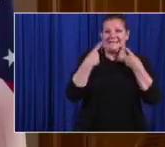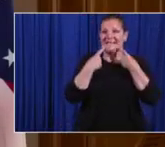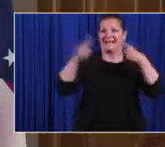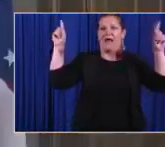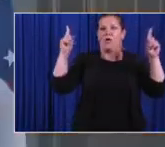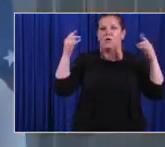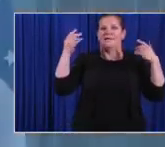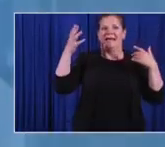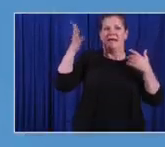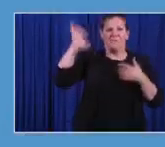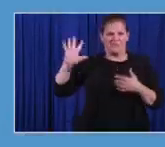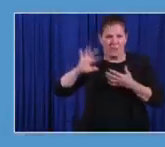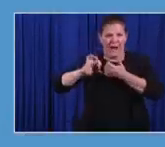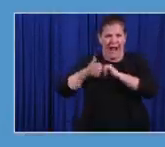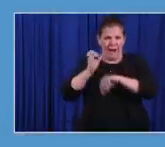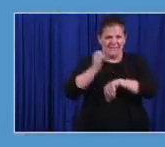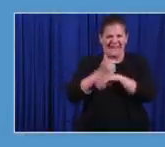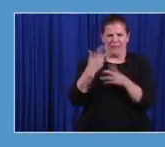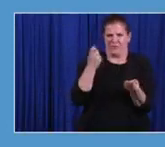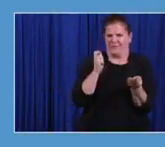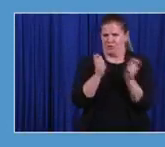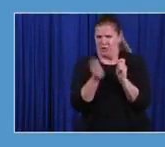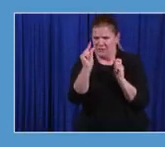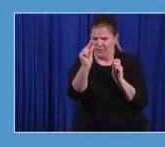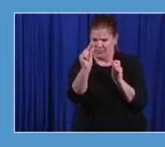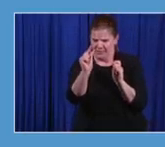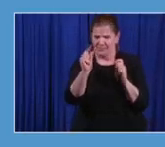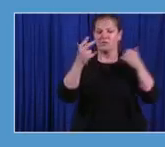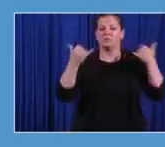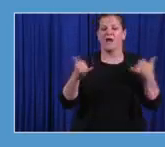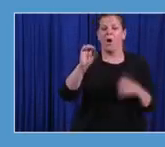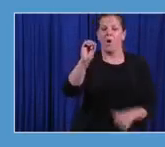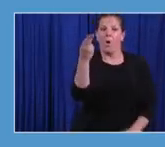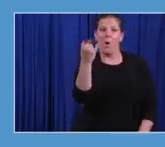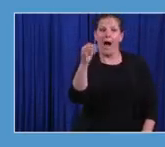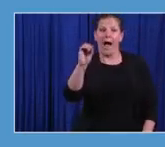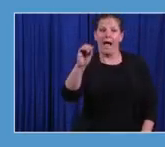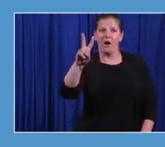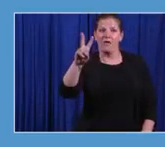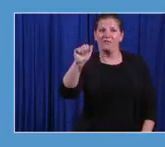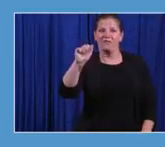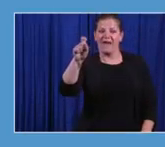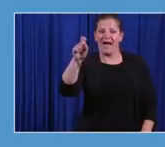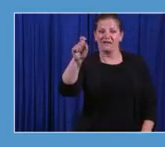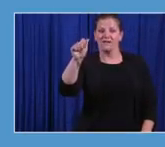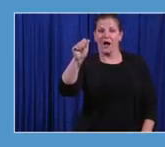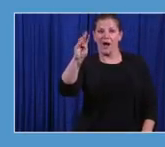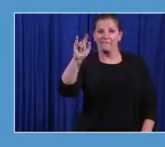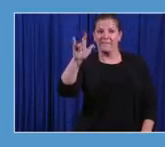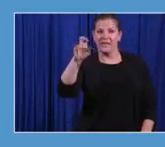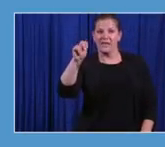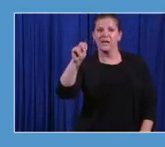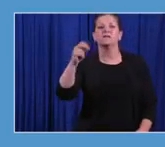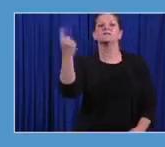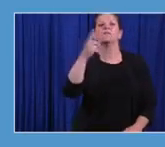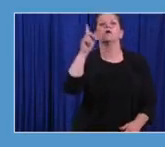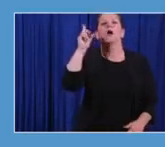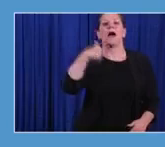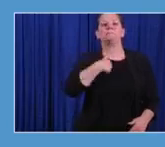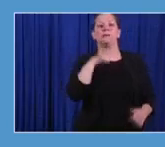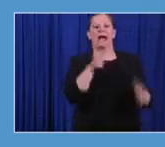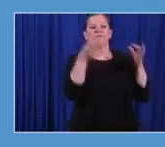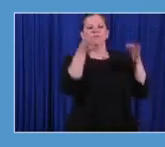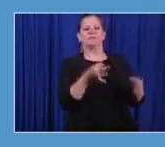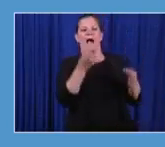Vax-A-Million drawing announced Wednesday. Ohio Vax-A-Million will now be an opt-in. You have to opt in. So